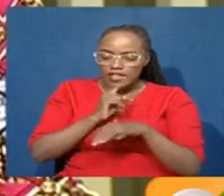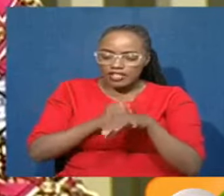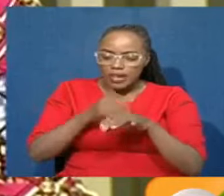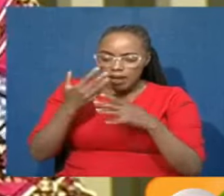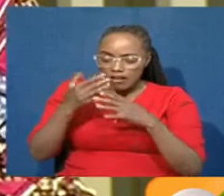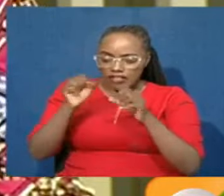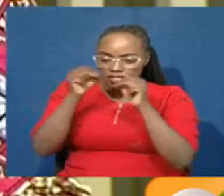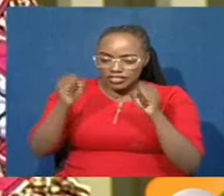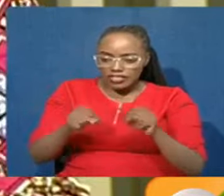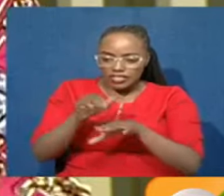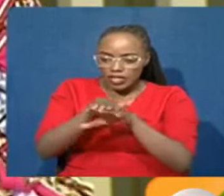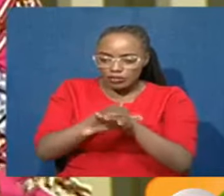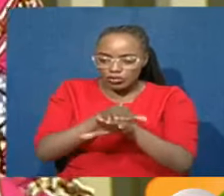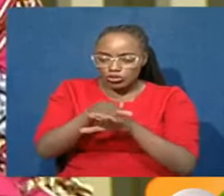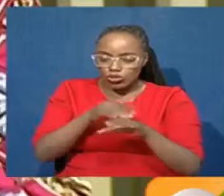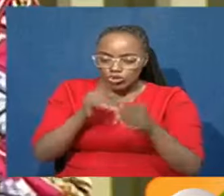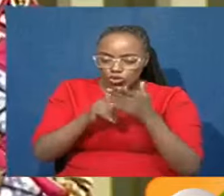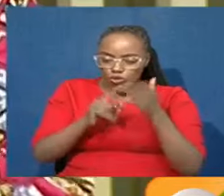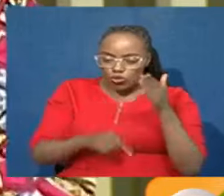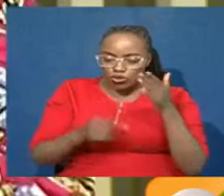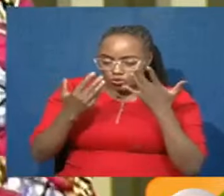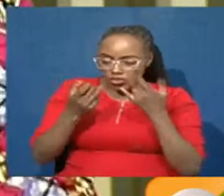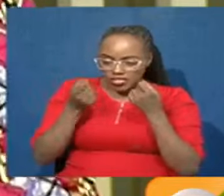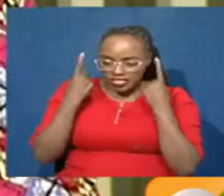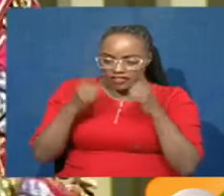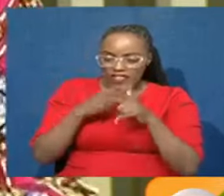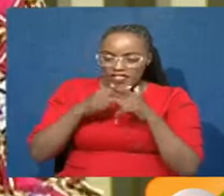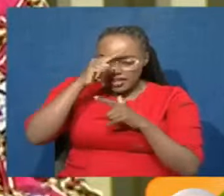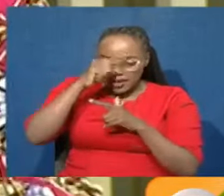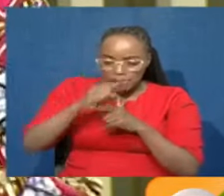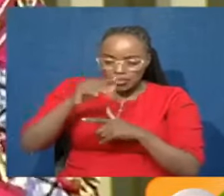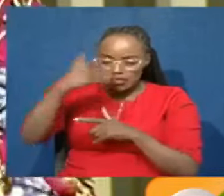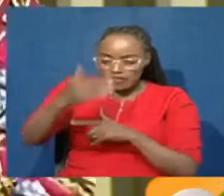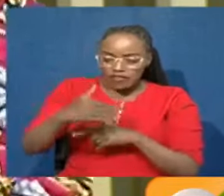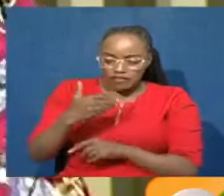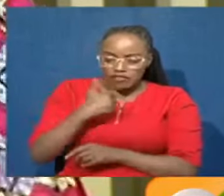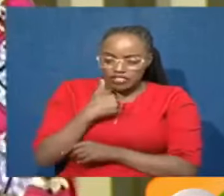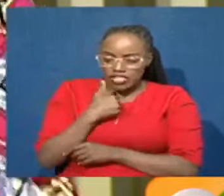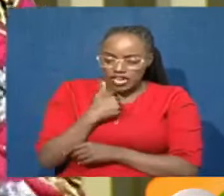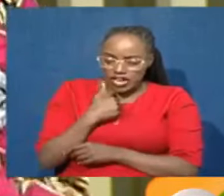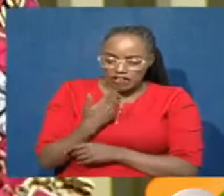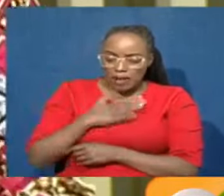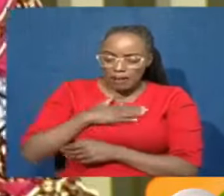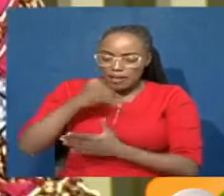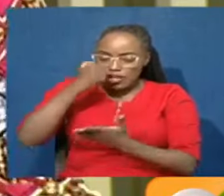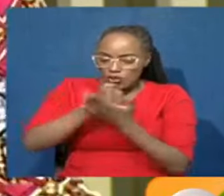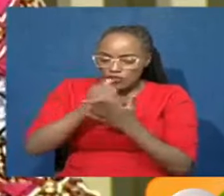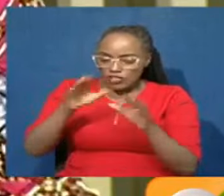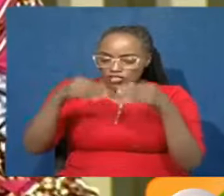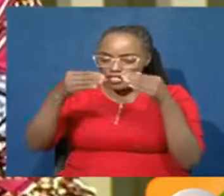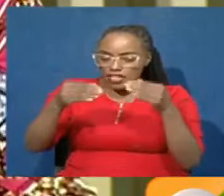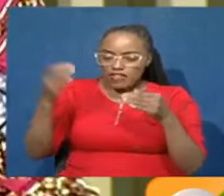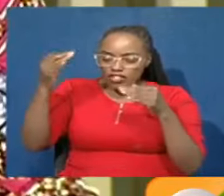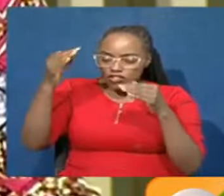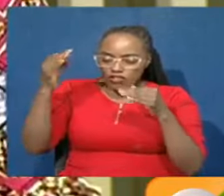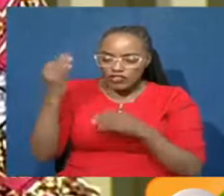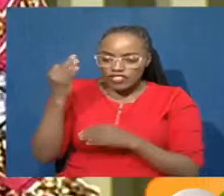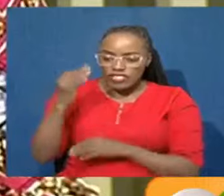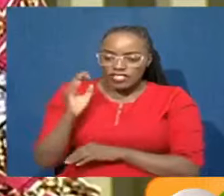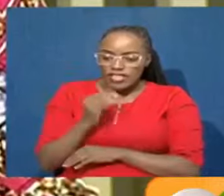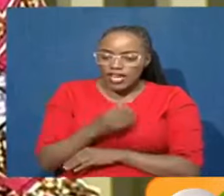slow. Mm-hmm. What we agreed as a county and as a policy and this direction that my office gave to our facility in